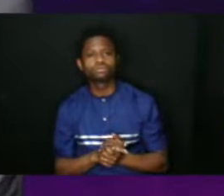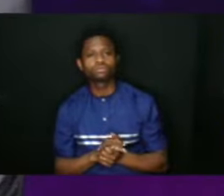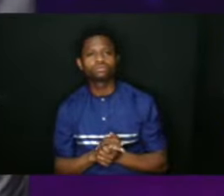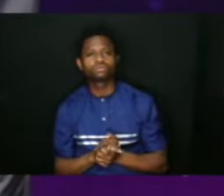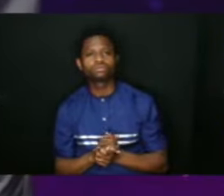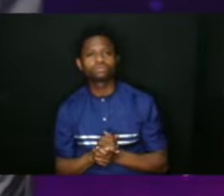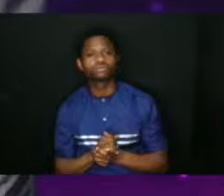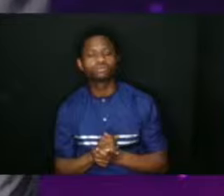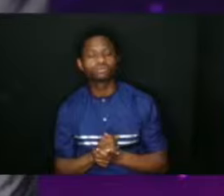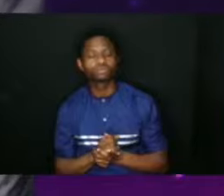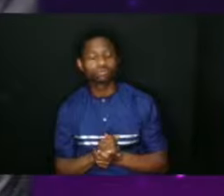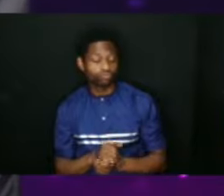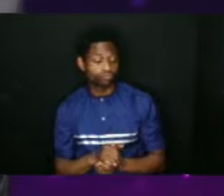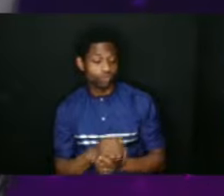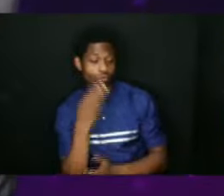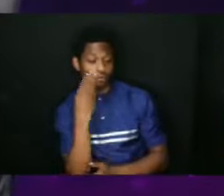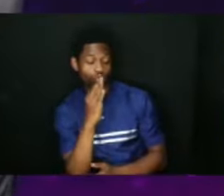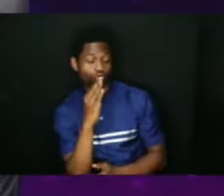But